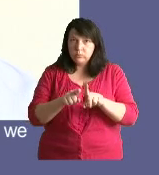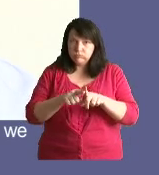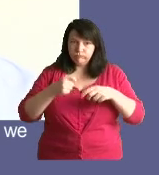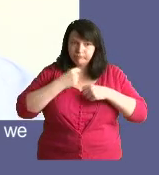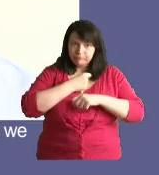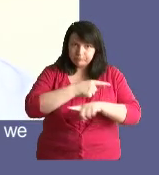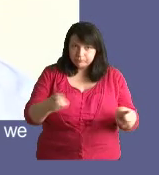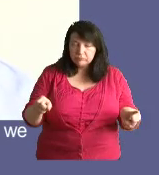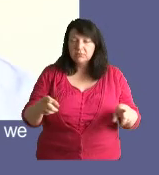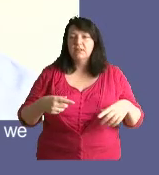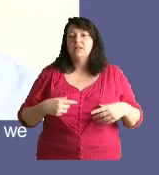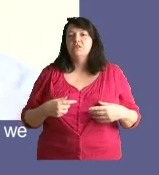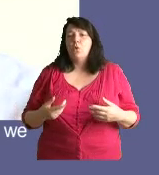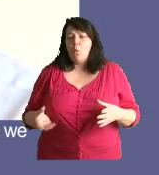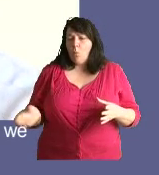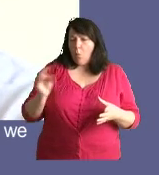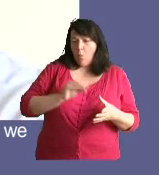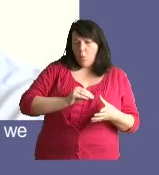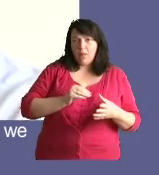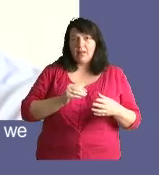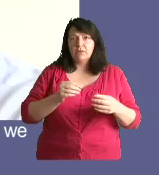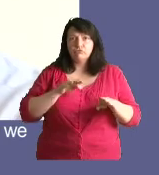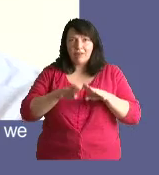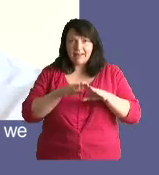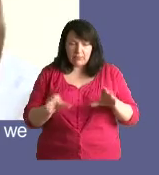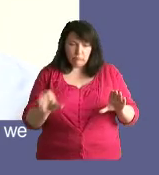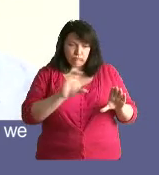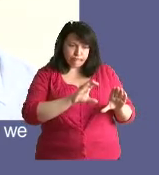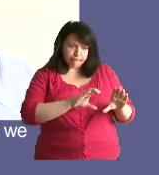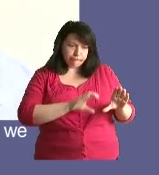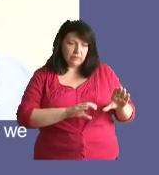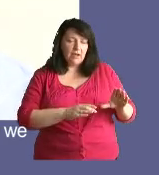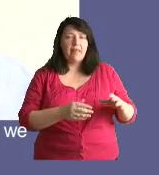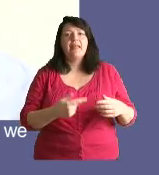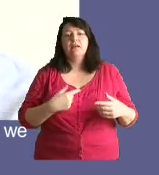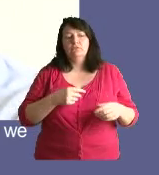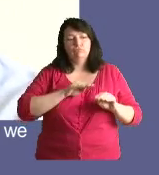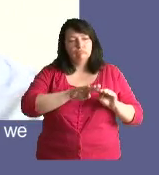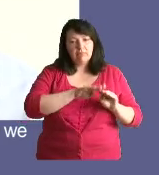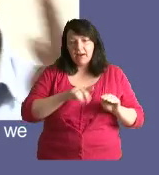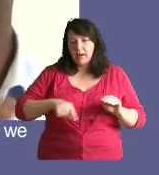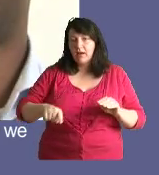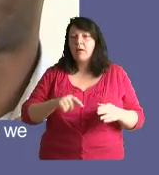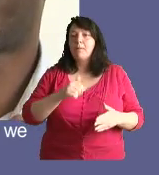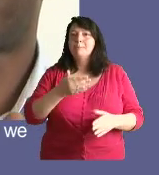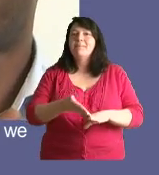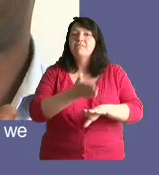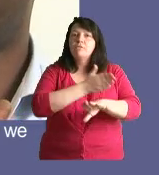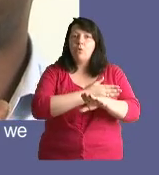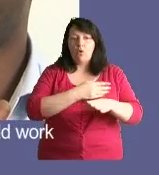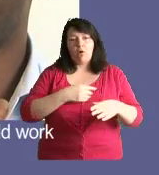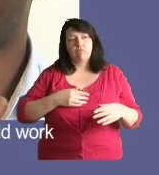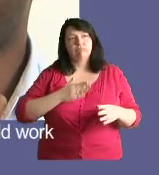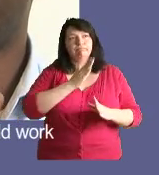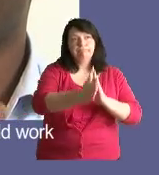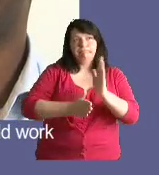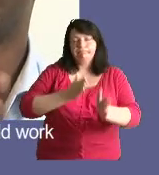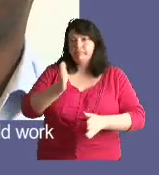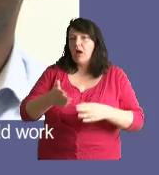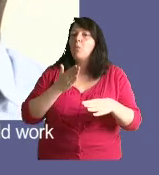training around dissemination so we packed all that core training, in what we called it, up front before